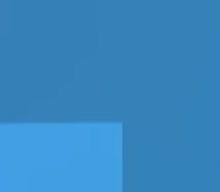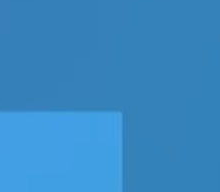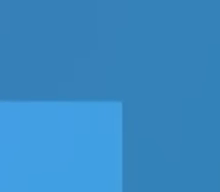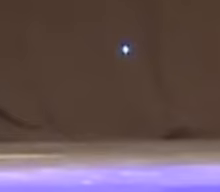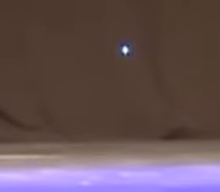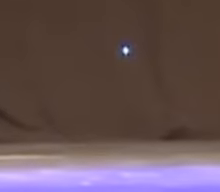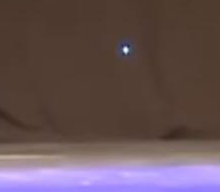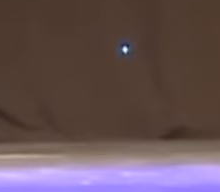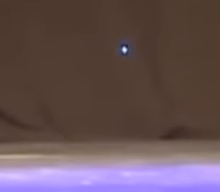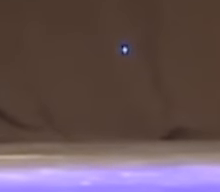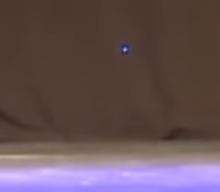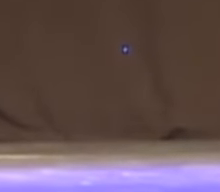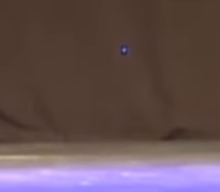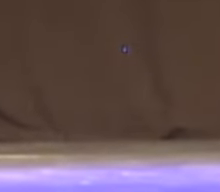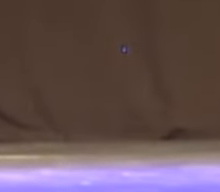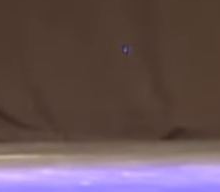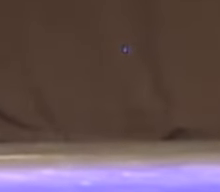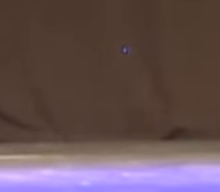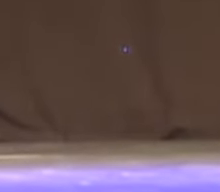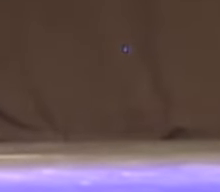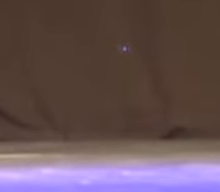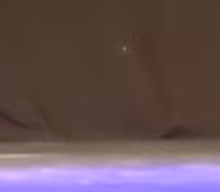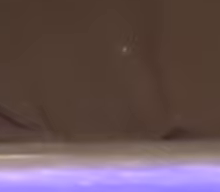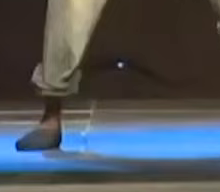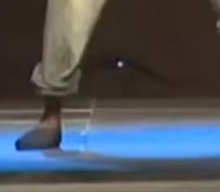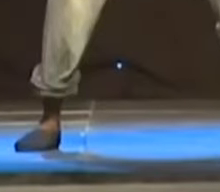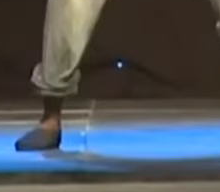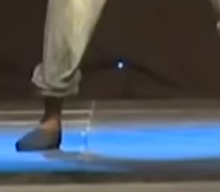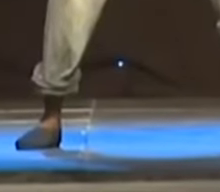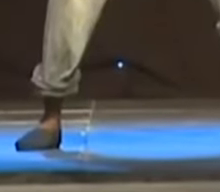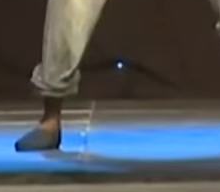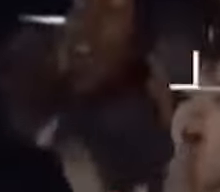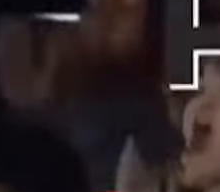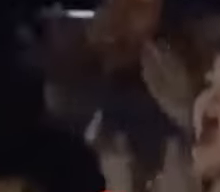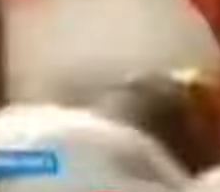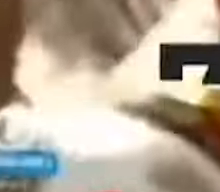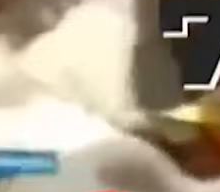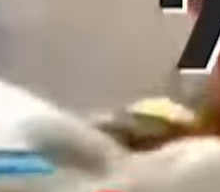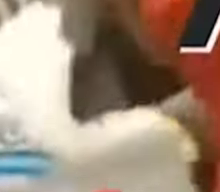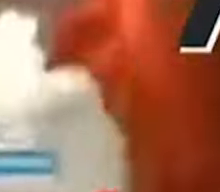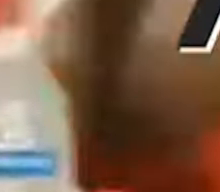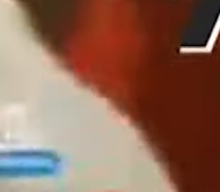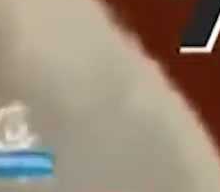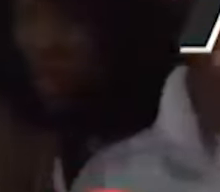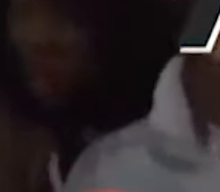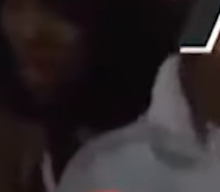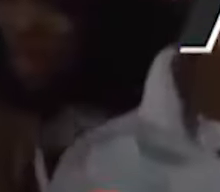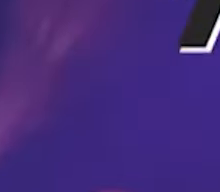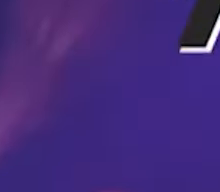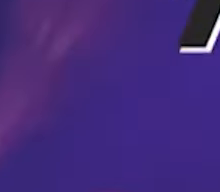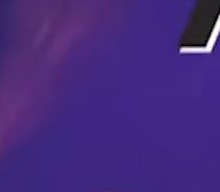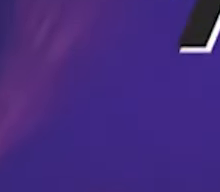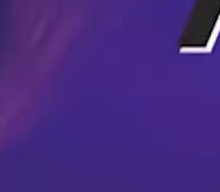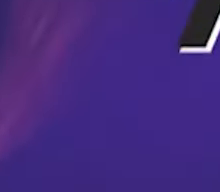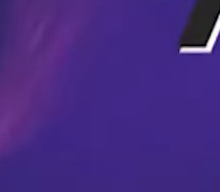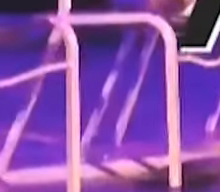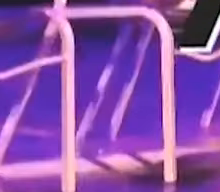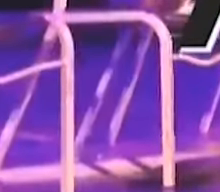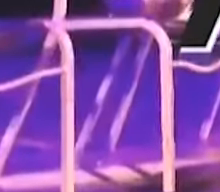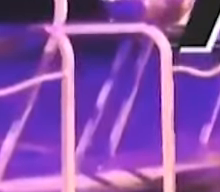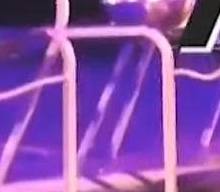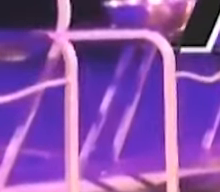ticket today before they're all gone at advertised outlets only. For more information, call the 24-hour hotline at